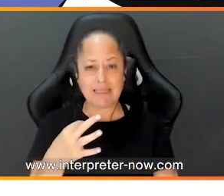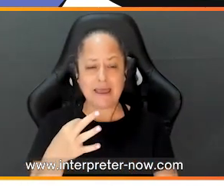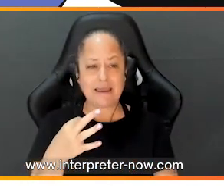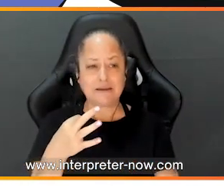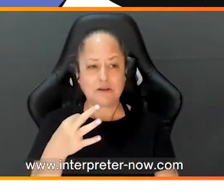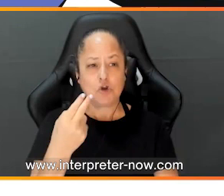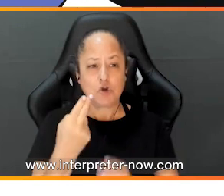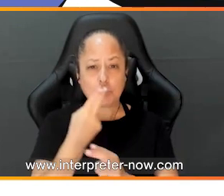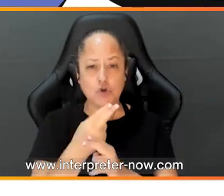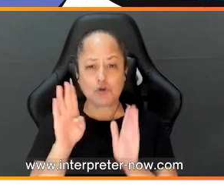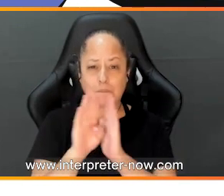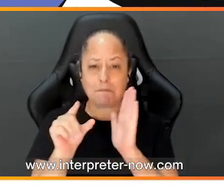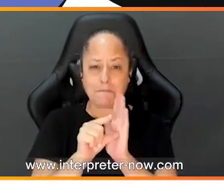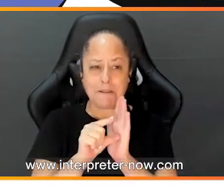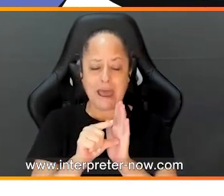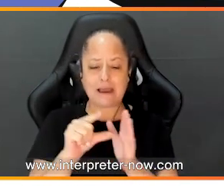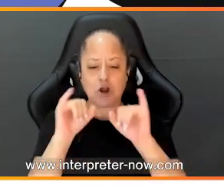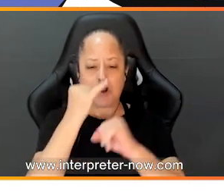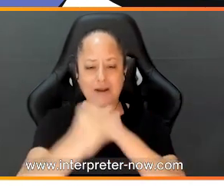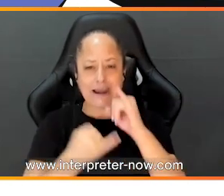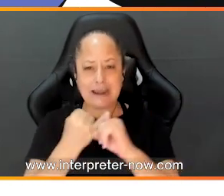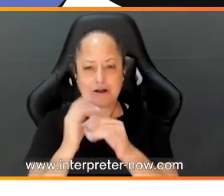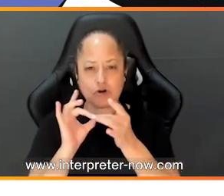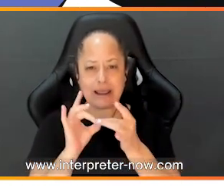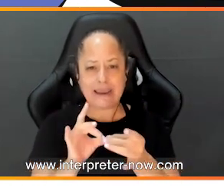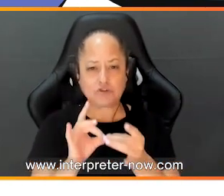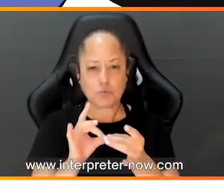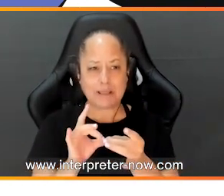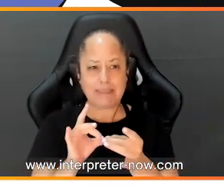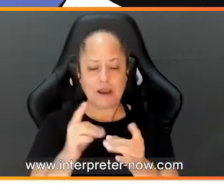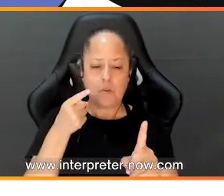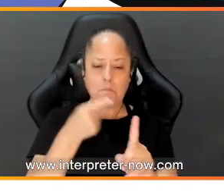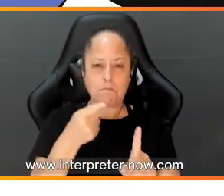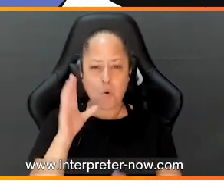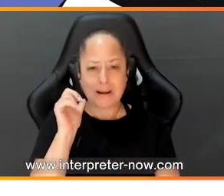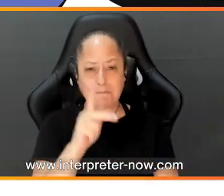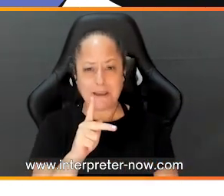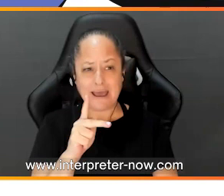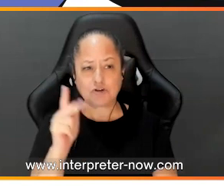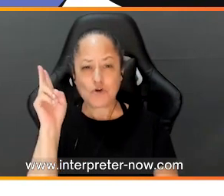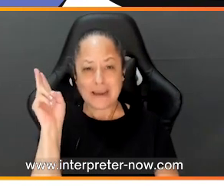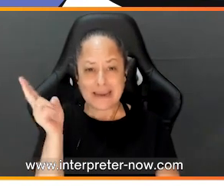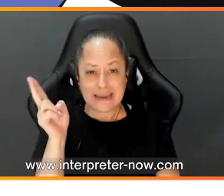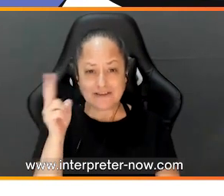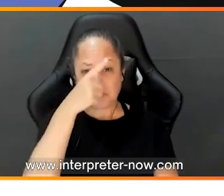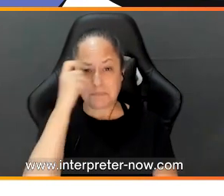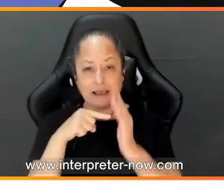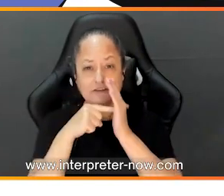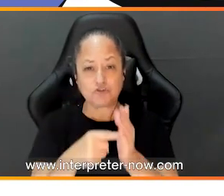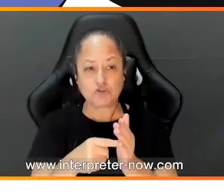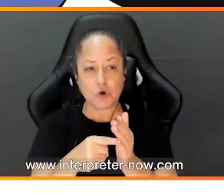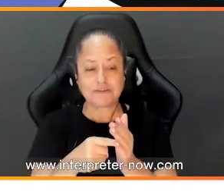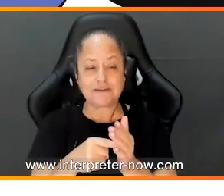I kind of use my background in international relations. I like to kind of point back to history because it shows us that, you know,